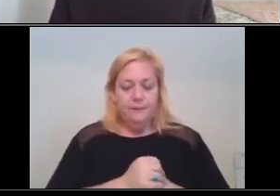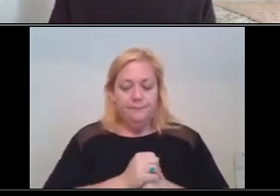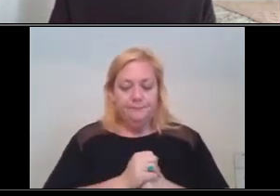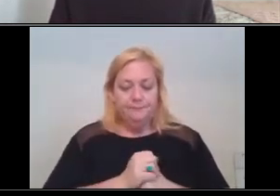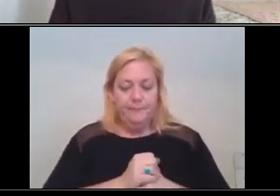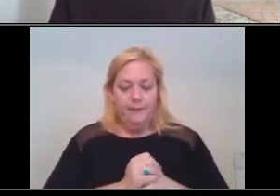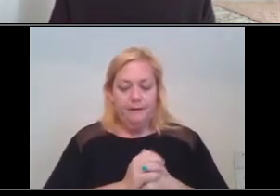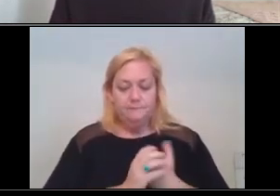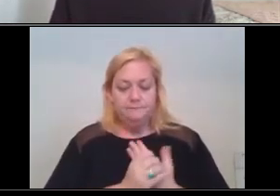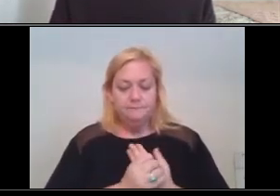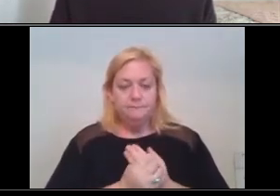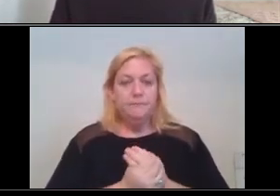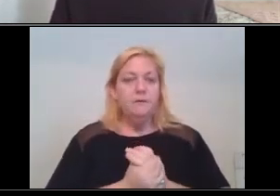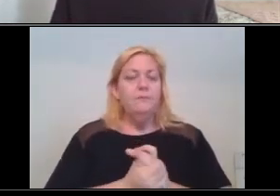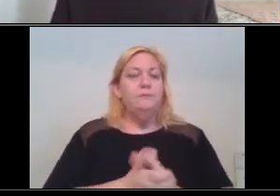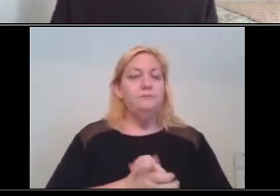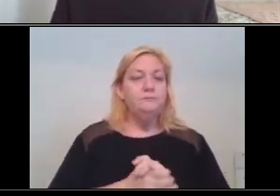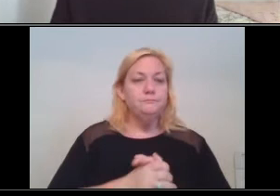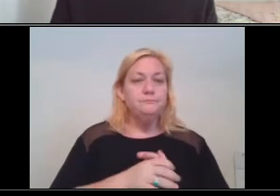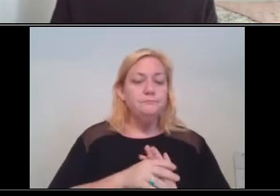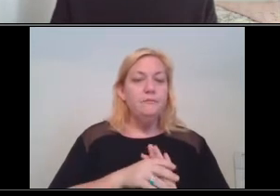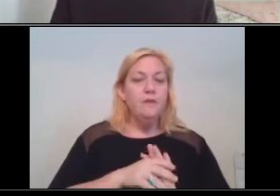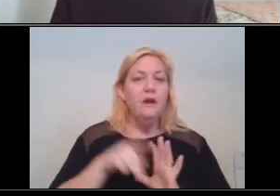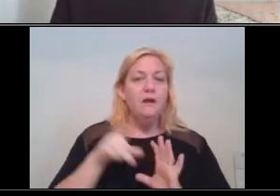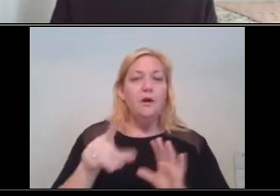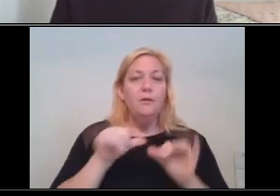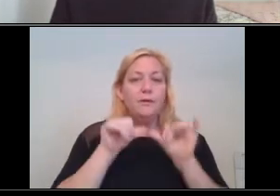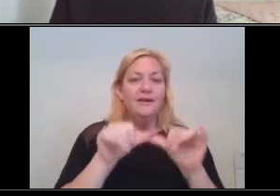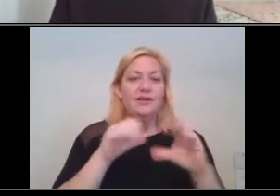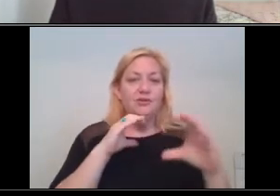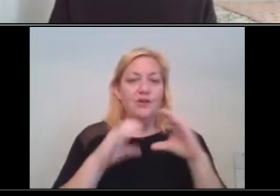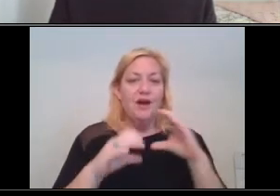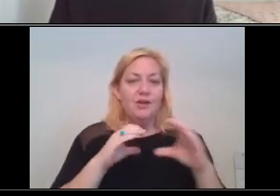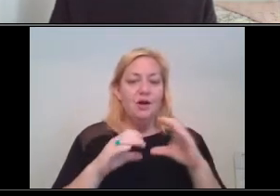to ongoing dialogue and conversation on this topic. And